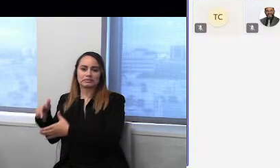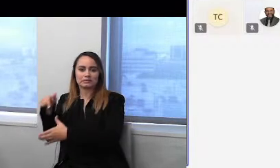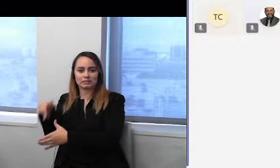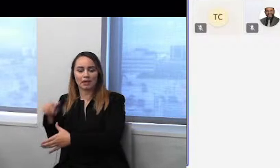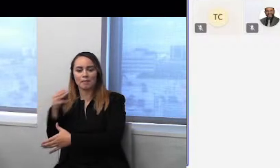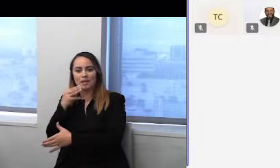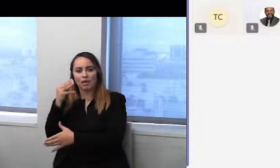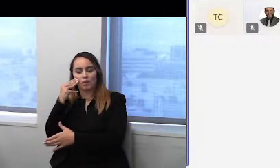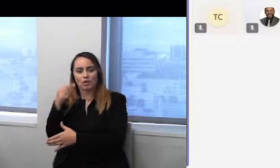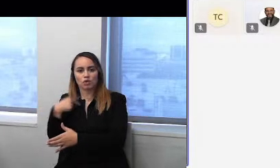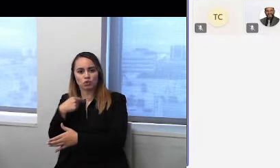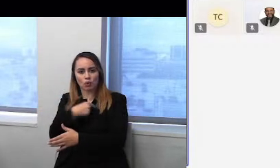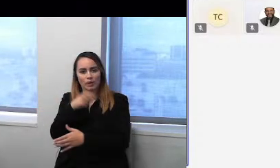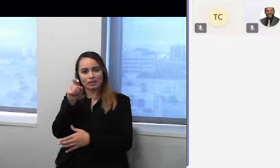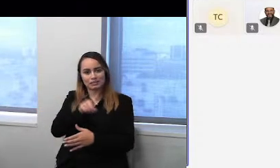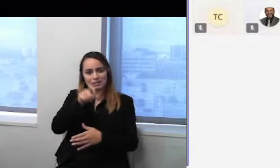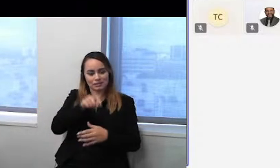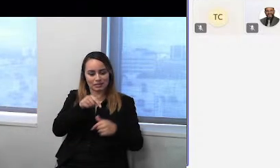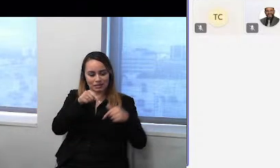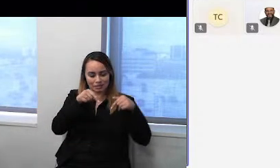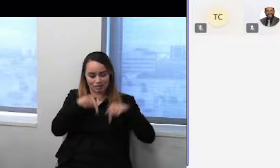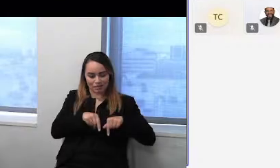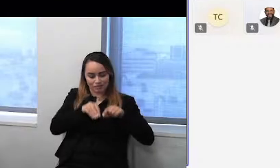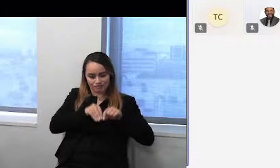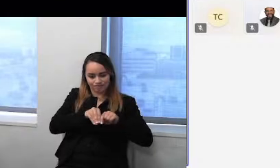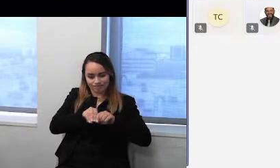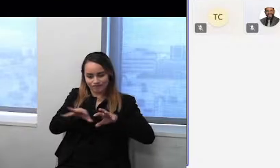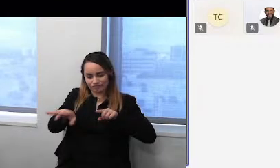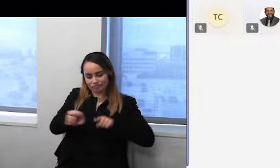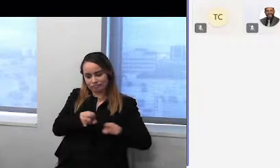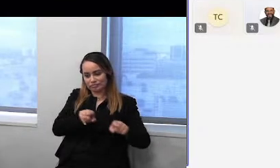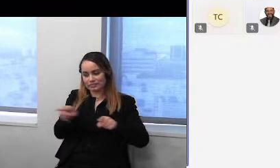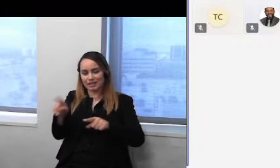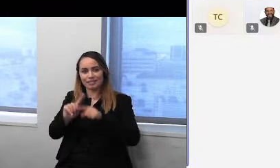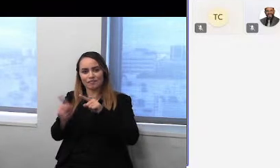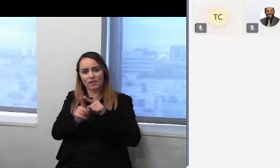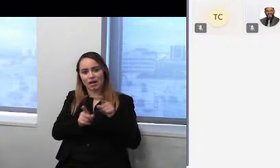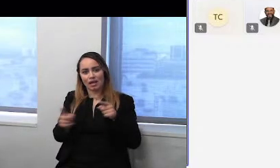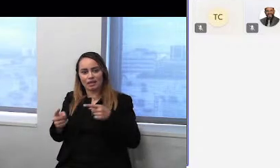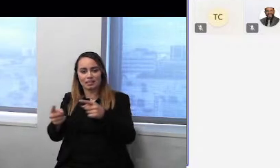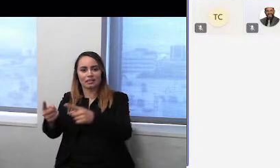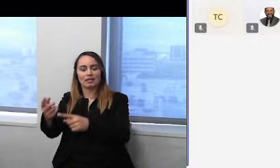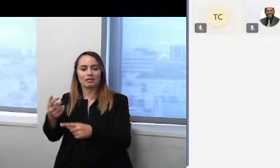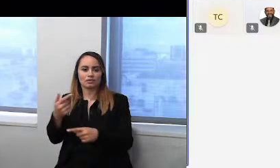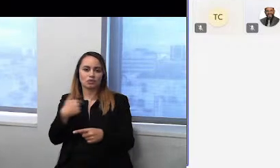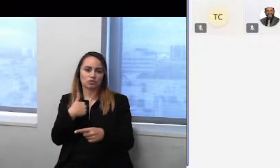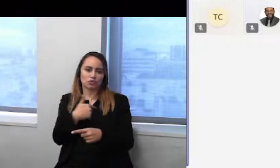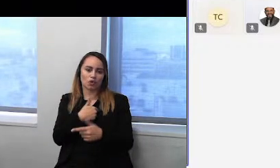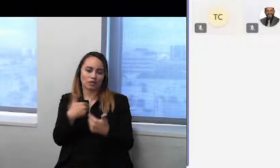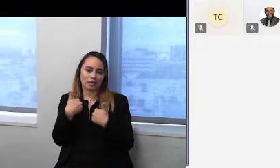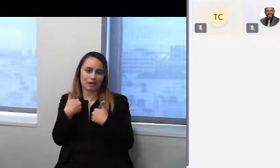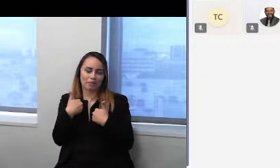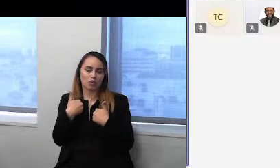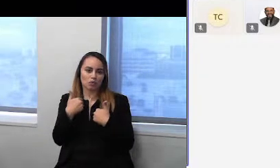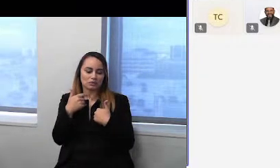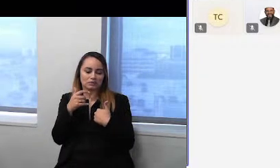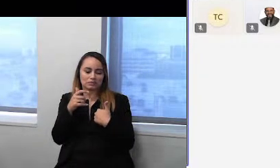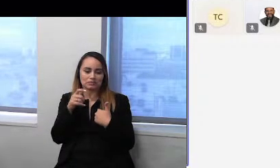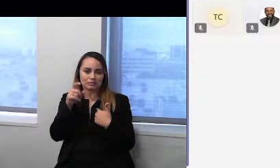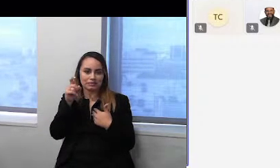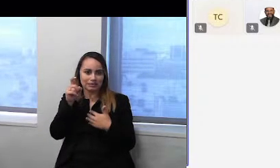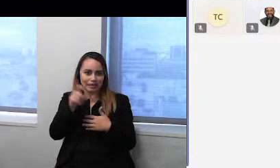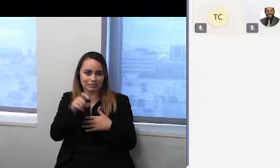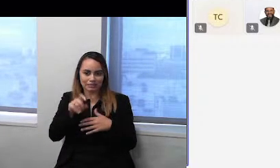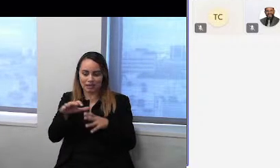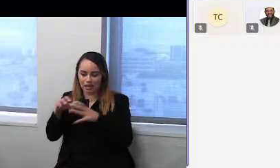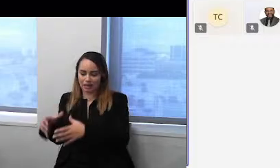interrupt one or the other, you still have that redundancy that is needed so you don't interrupt power. And our customers don't feel that. That's what you're trying to accomplish when